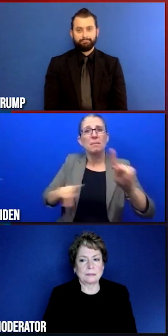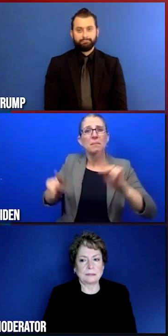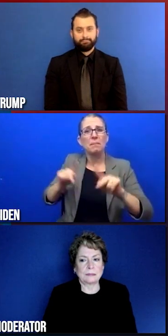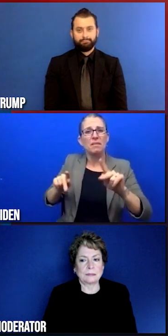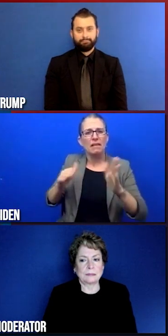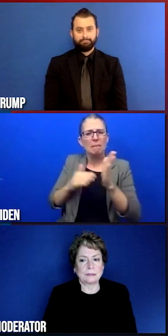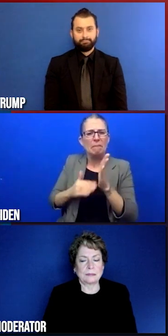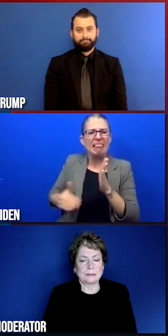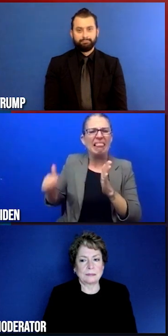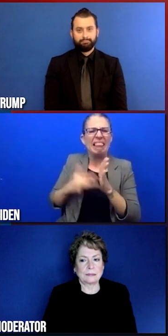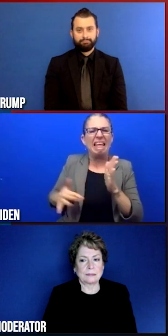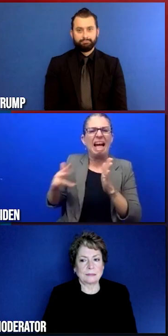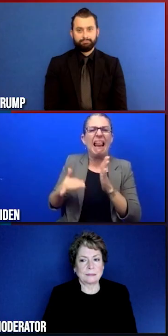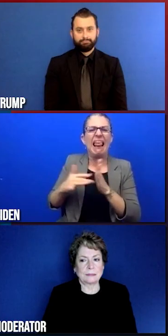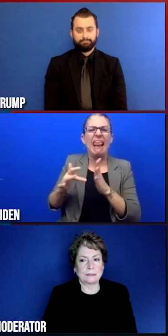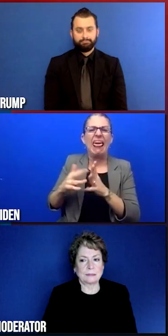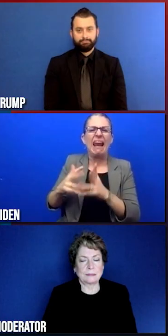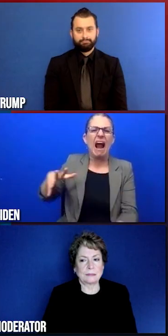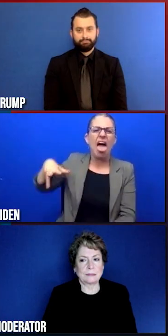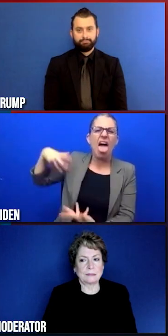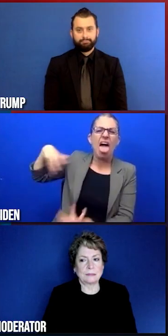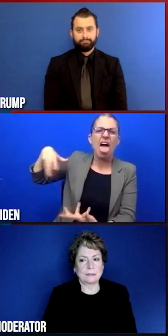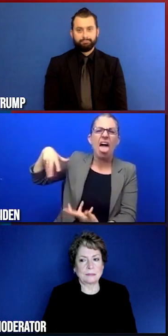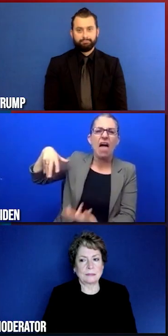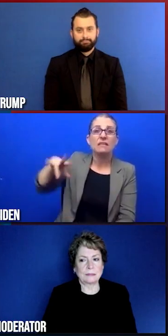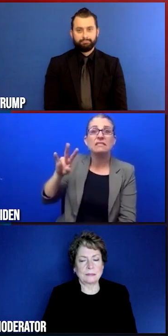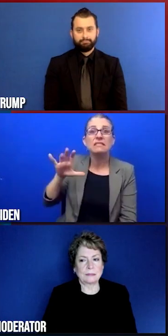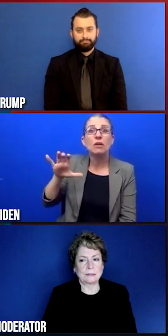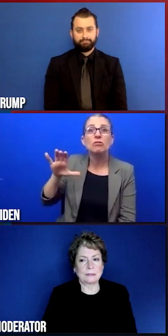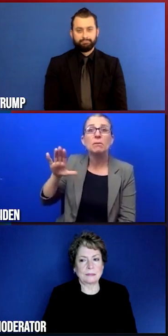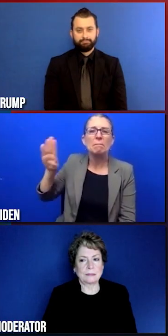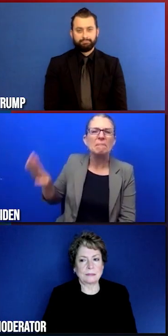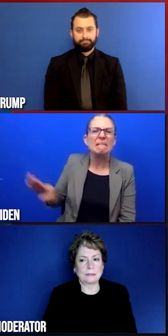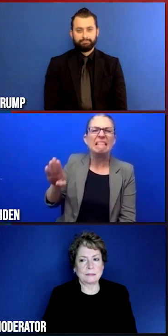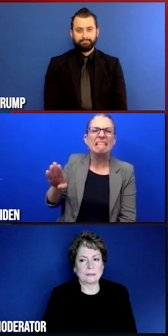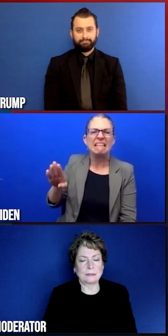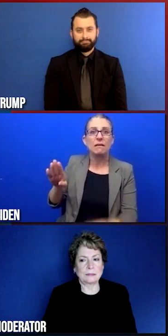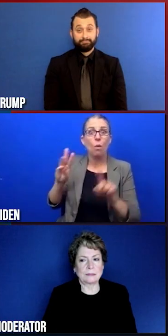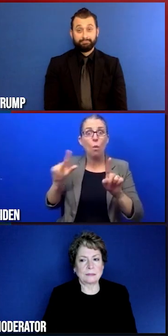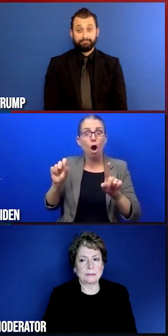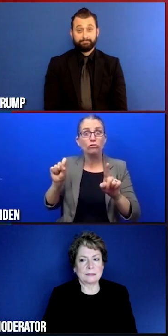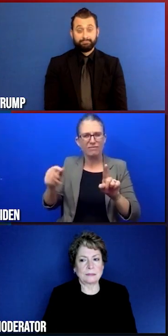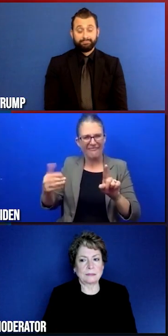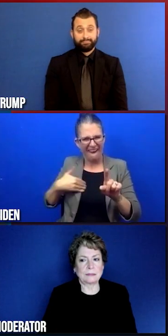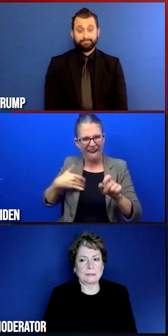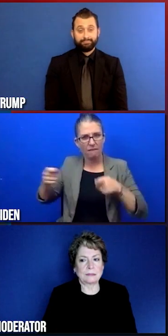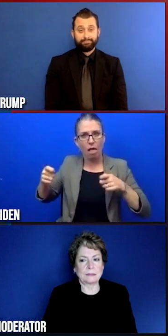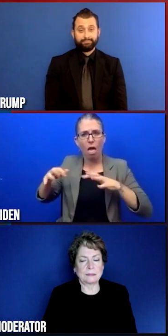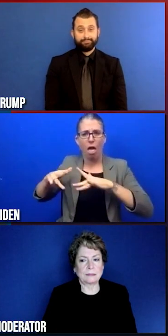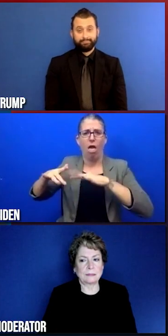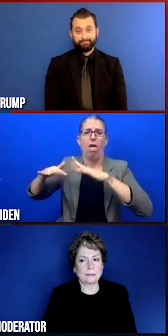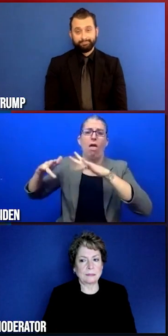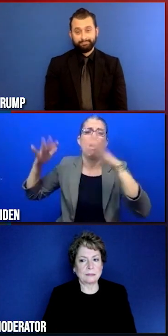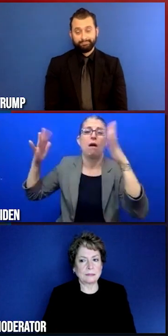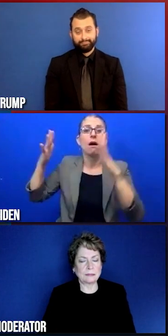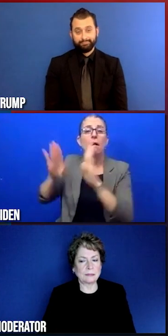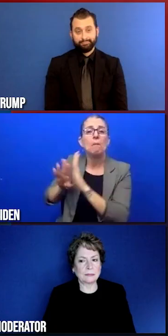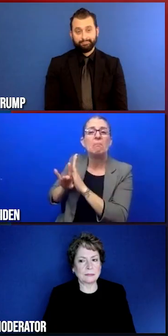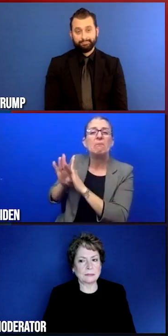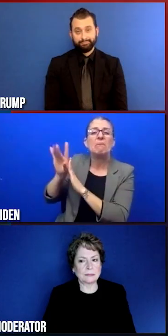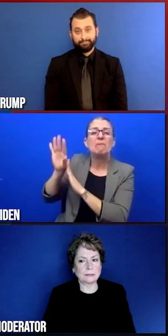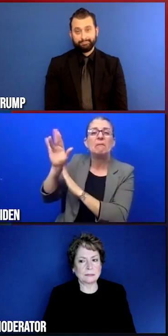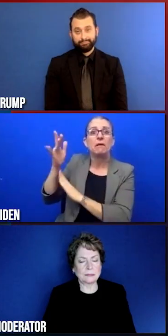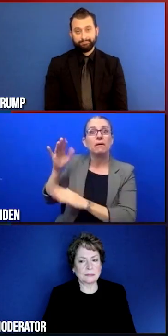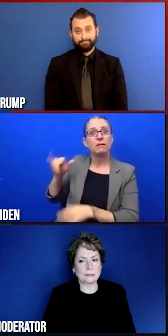more. $700 billion more, because that's his only measure. What happens to the ordinary people